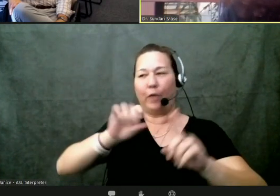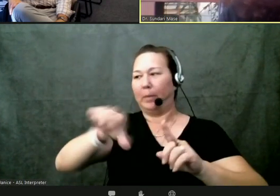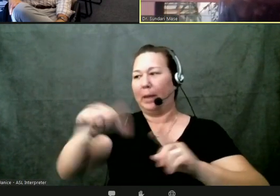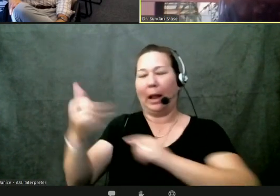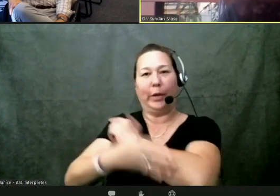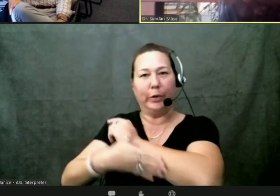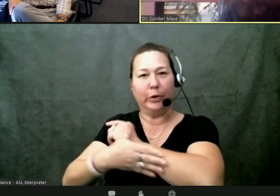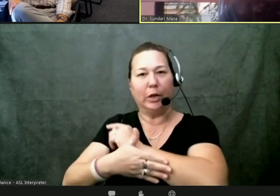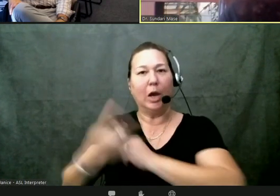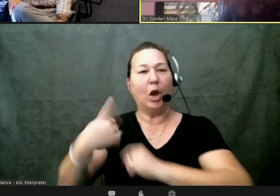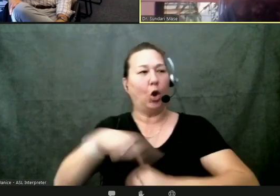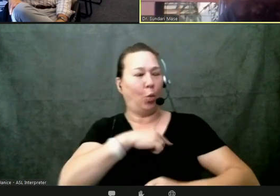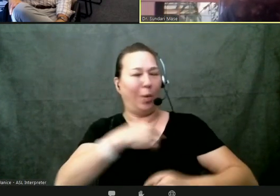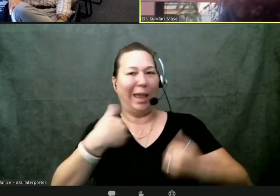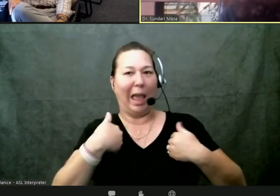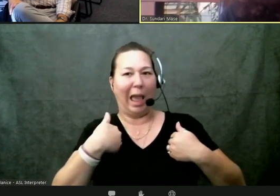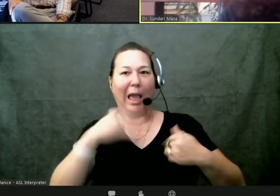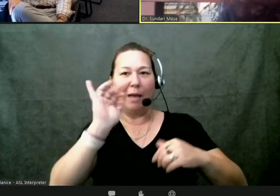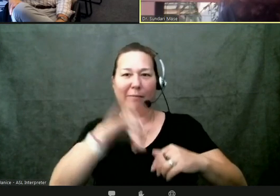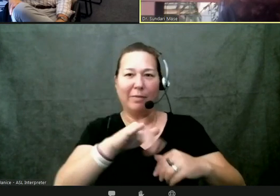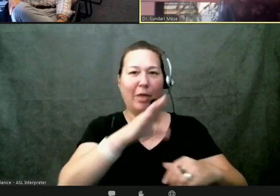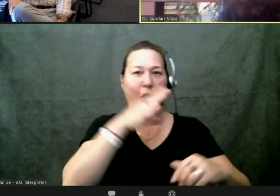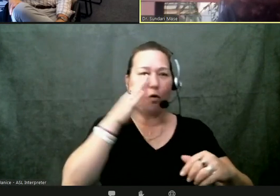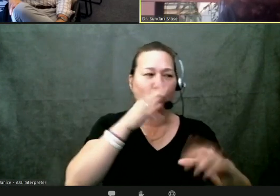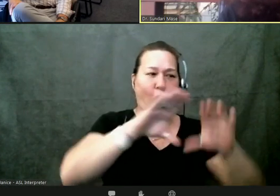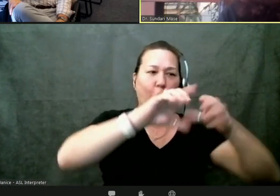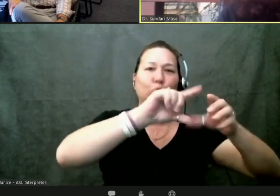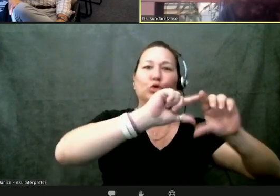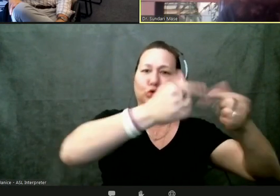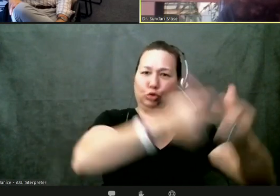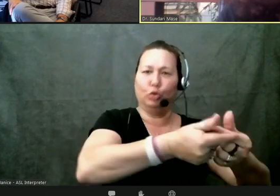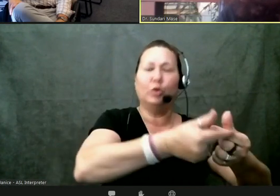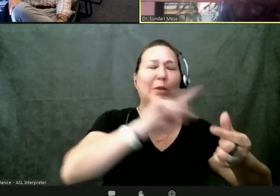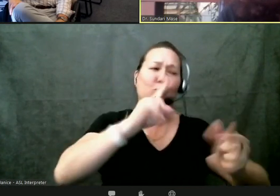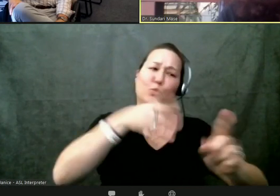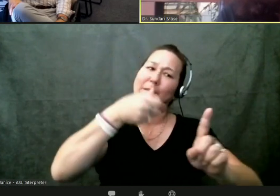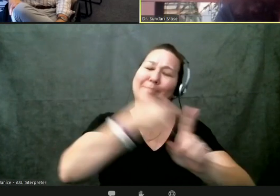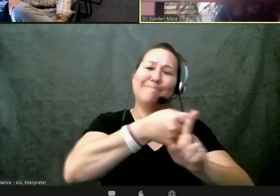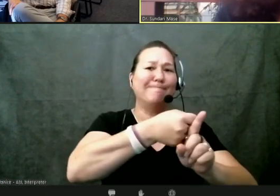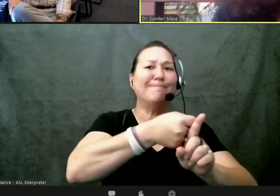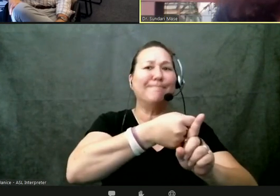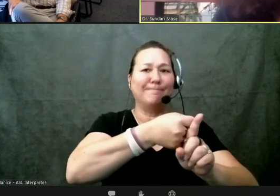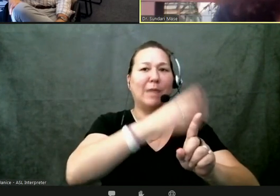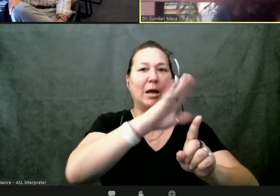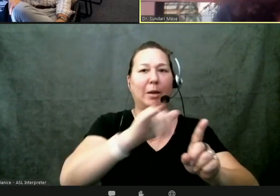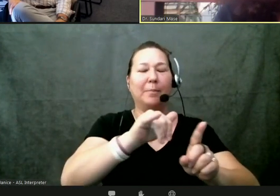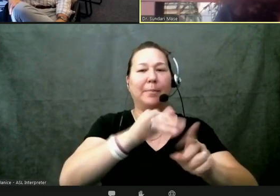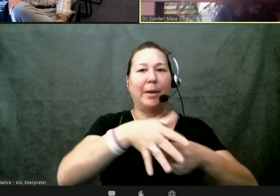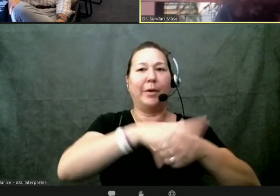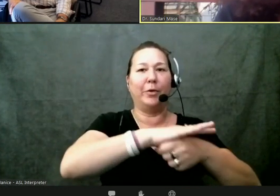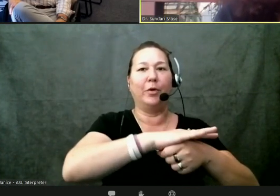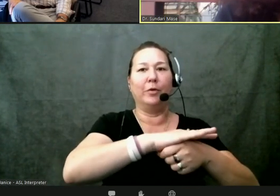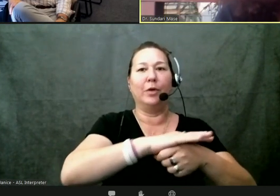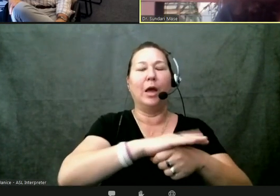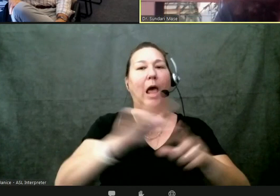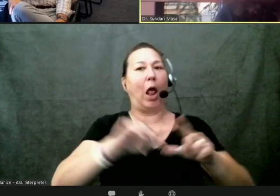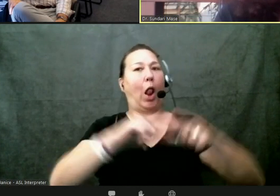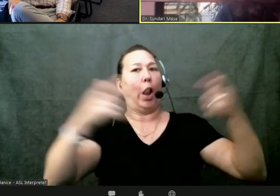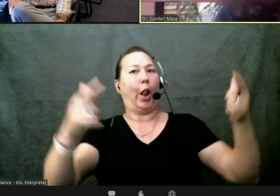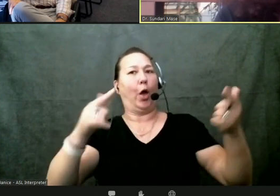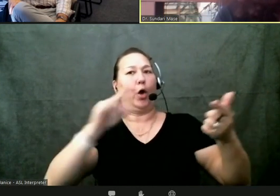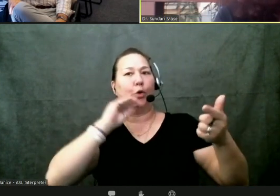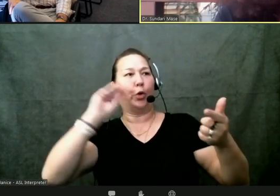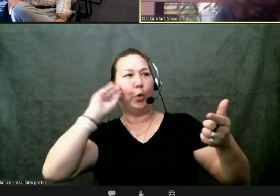group, which has been very heavily impacted by COVID, large households as well, and work sites. We also have